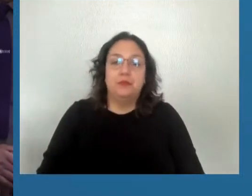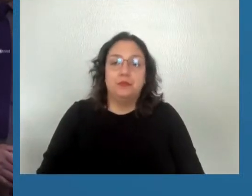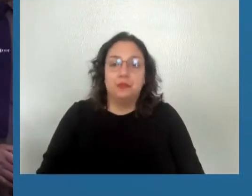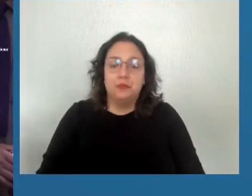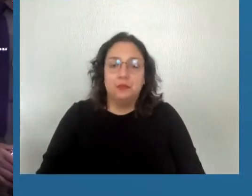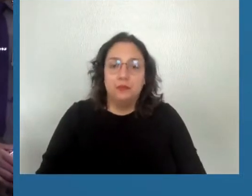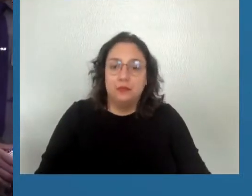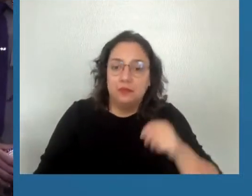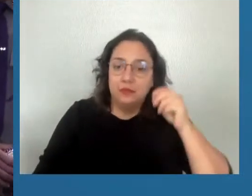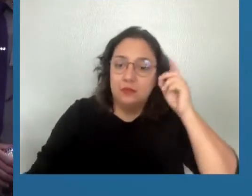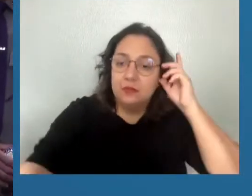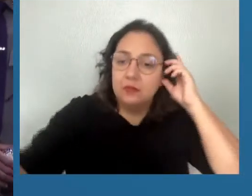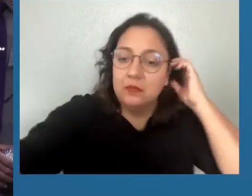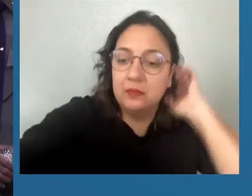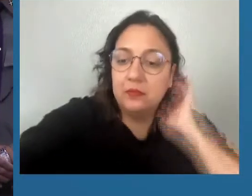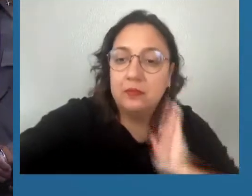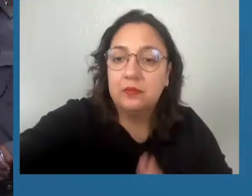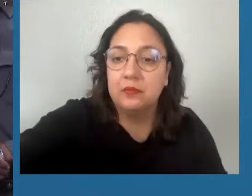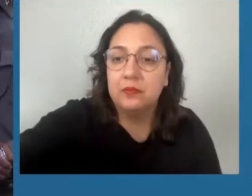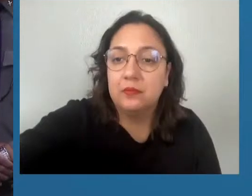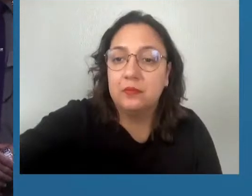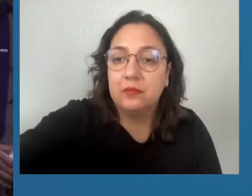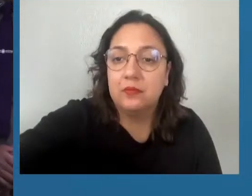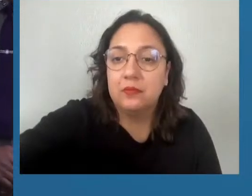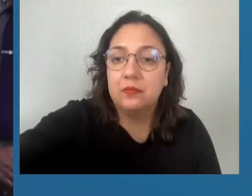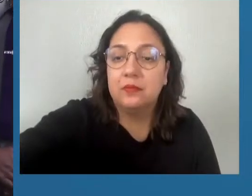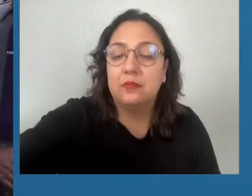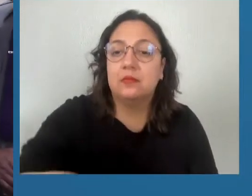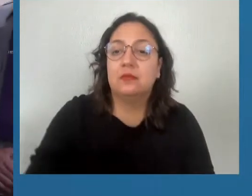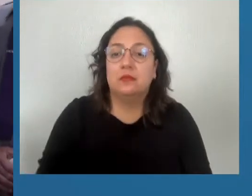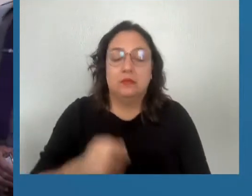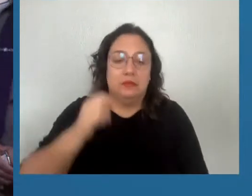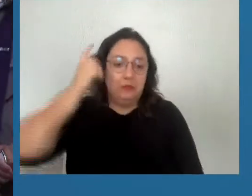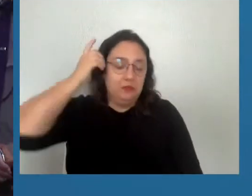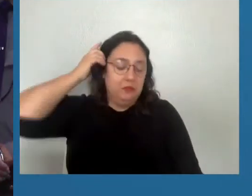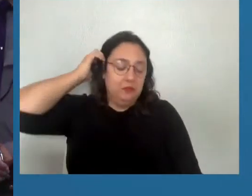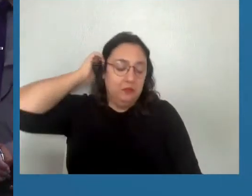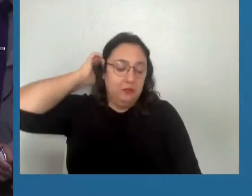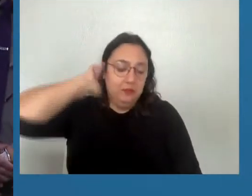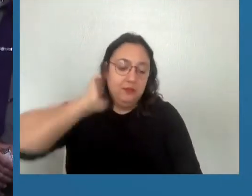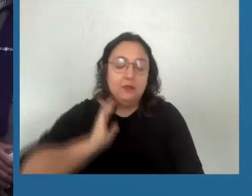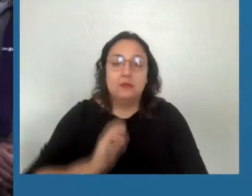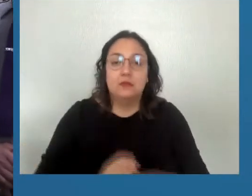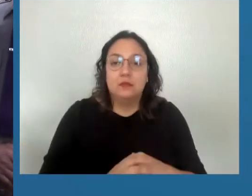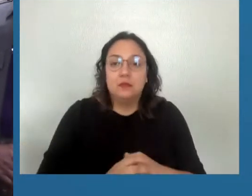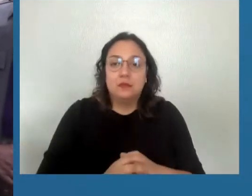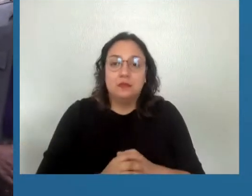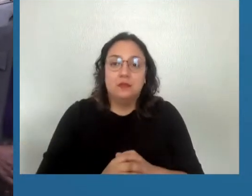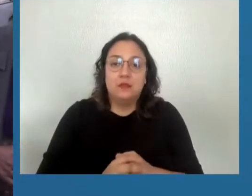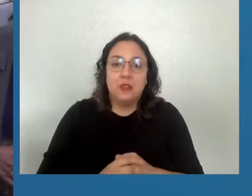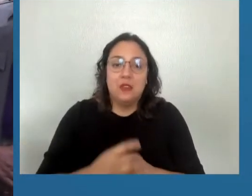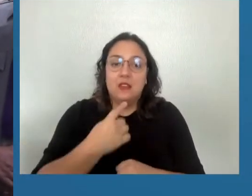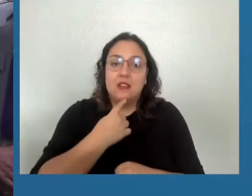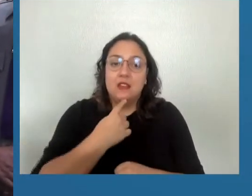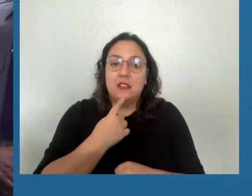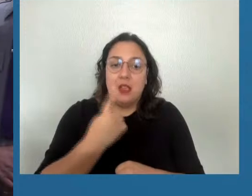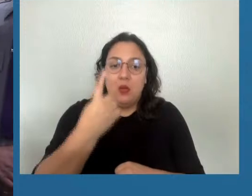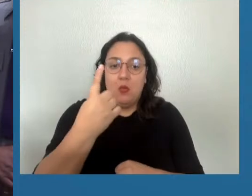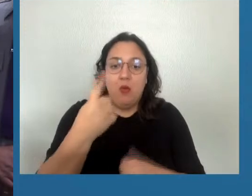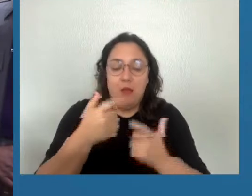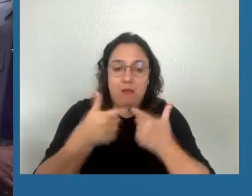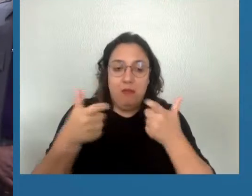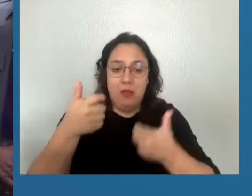topic, one of the big problems that local officials have highlighted is the lack of state workers